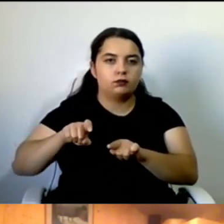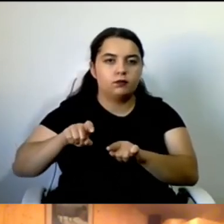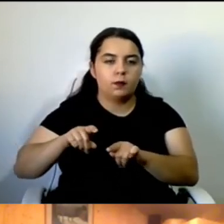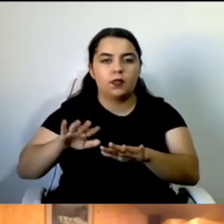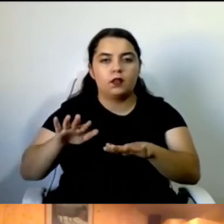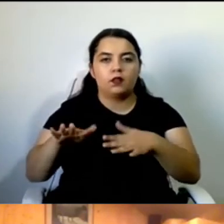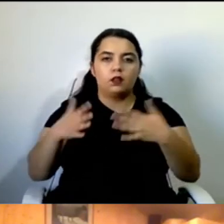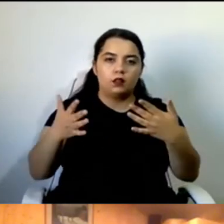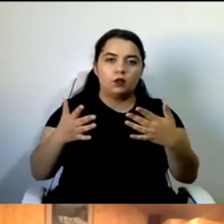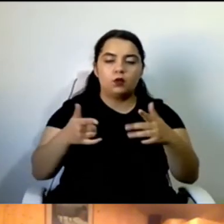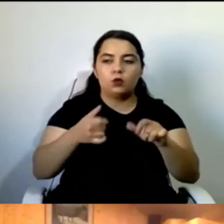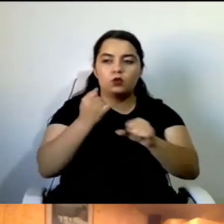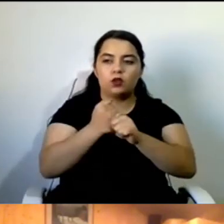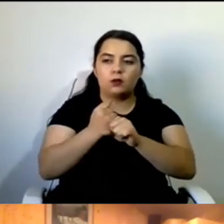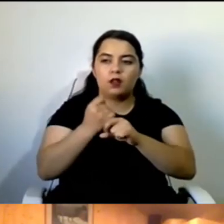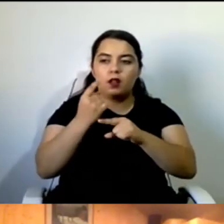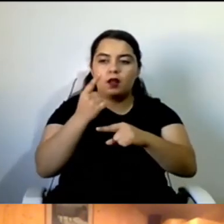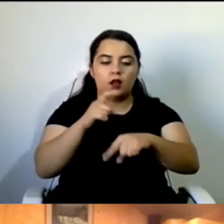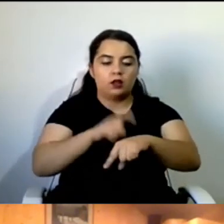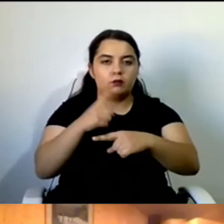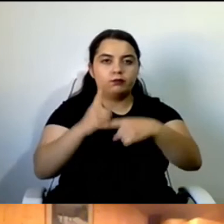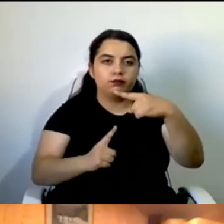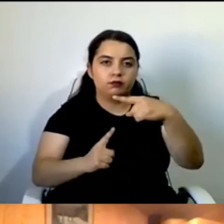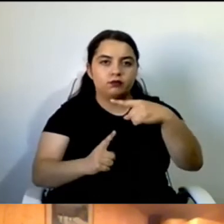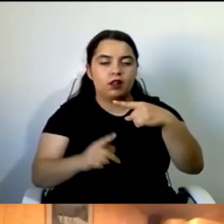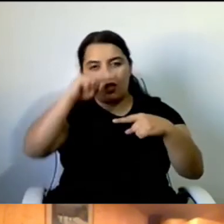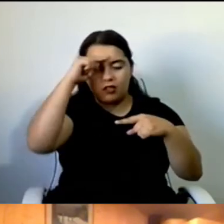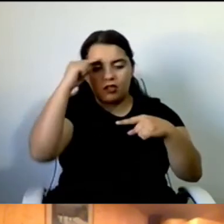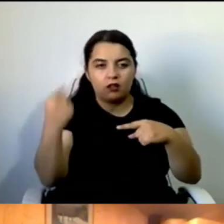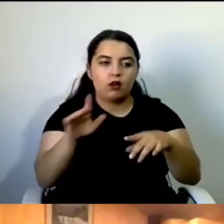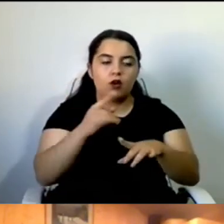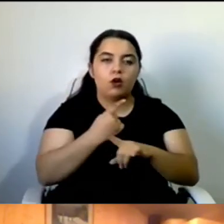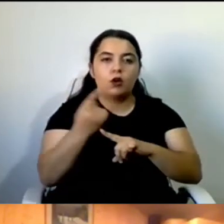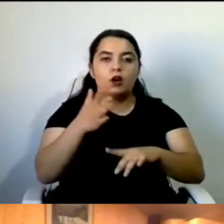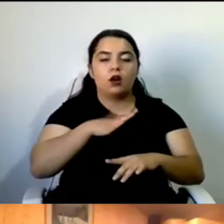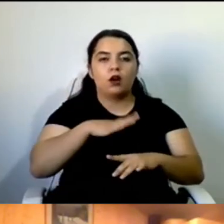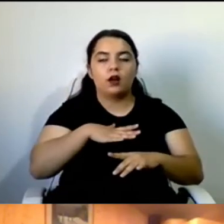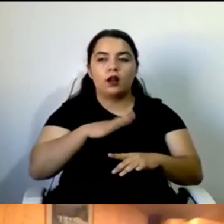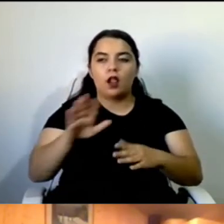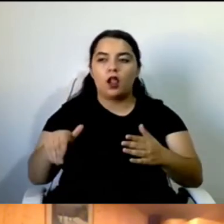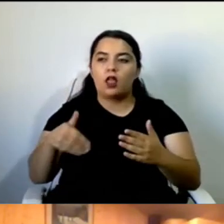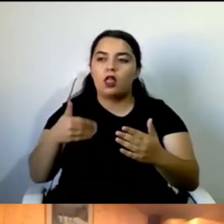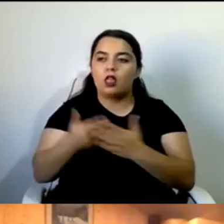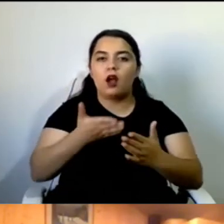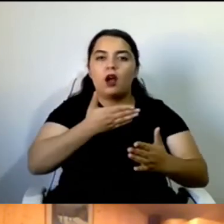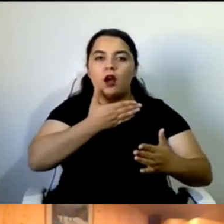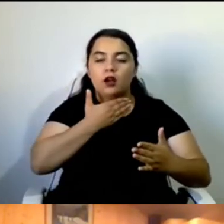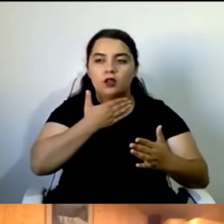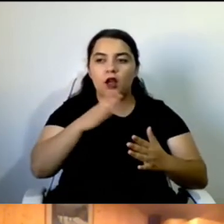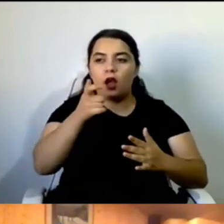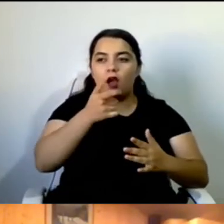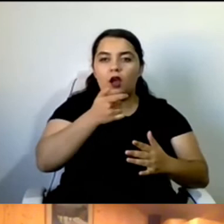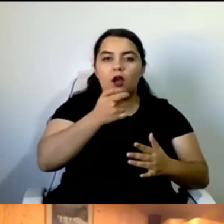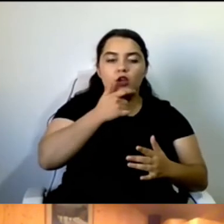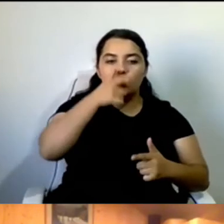people and are able to cover when somebody else gets sick. You also don't have hours, so you can.